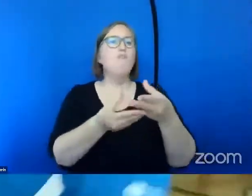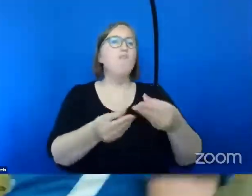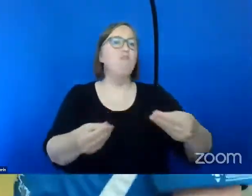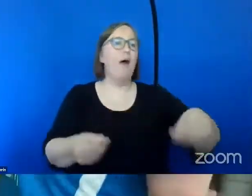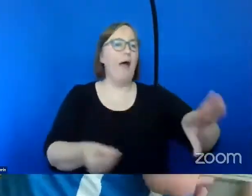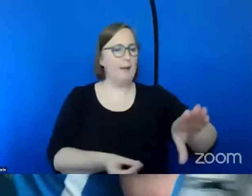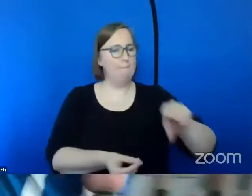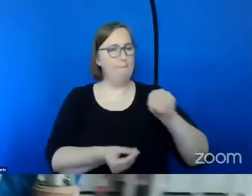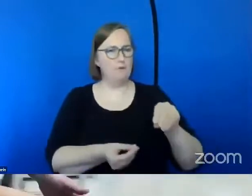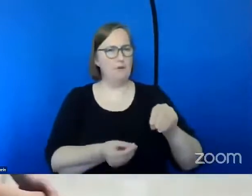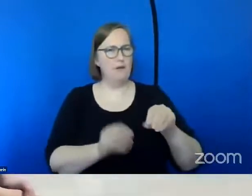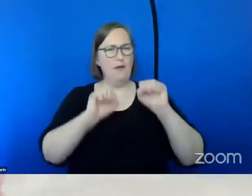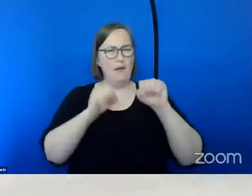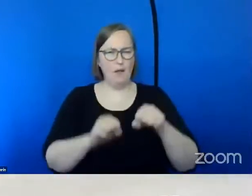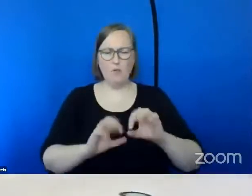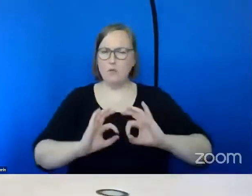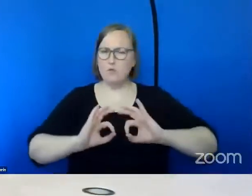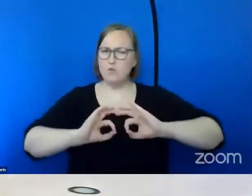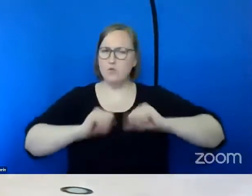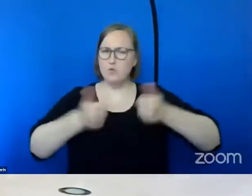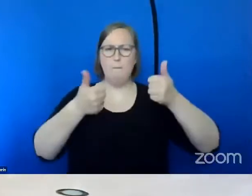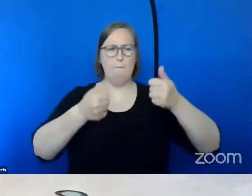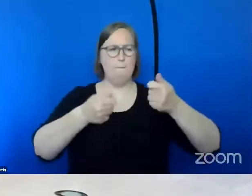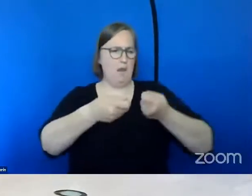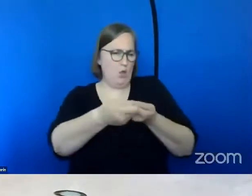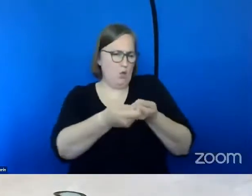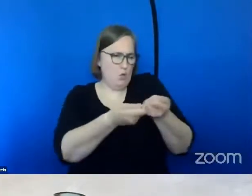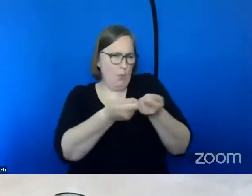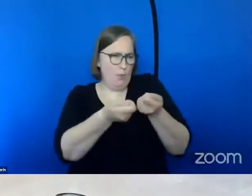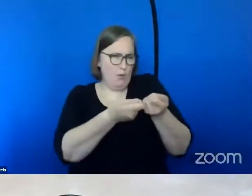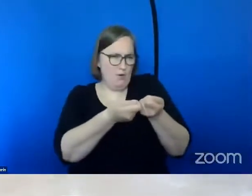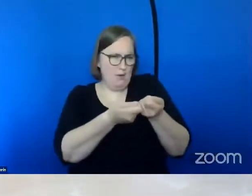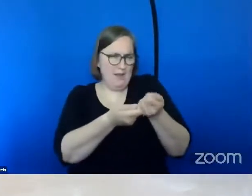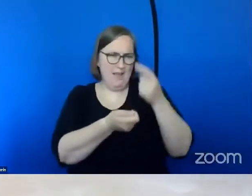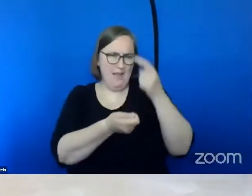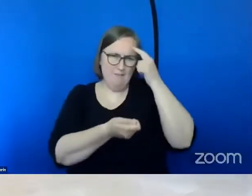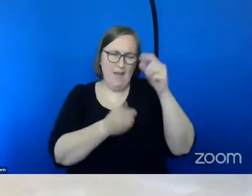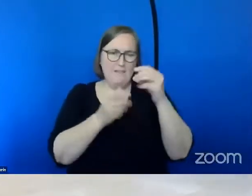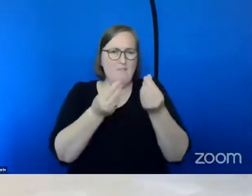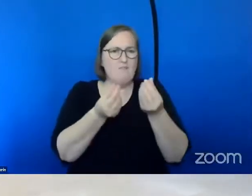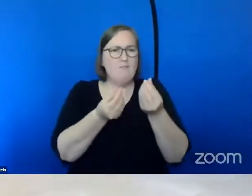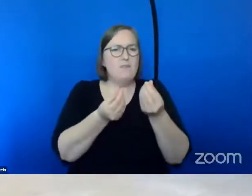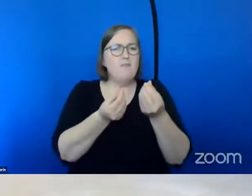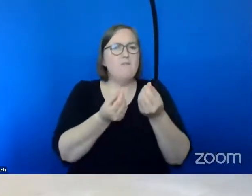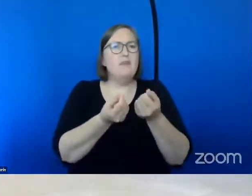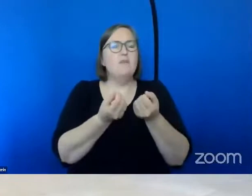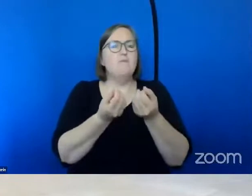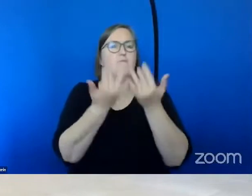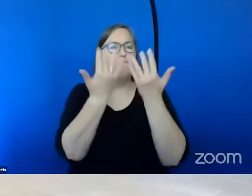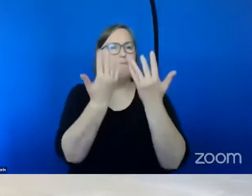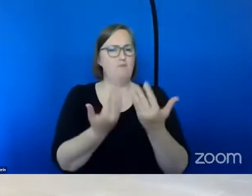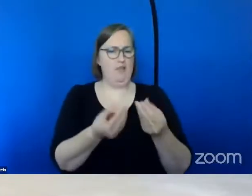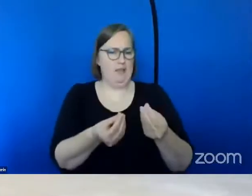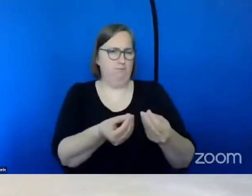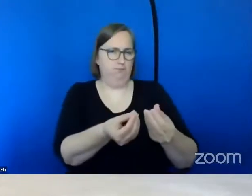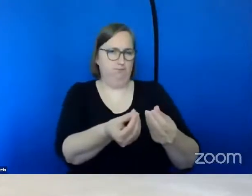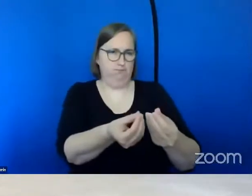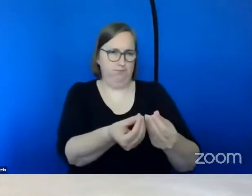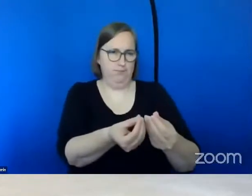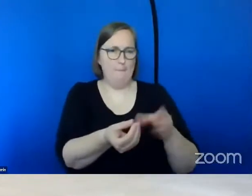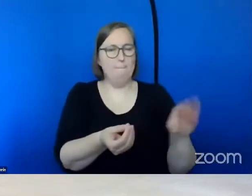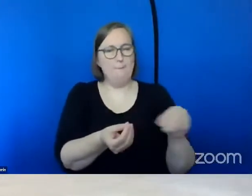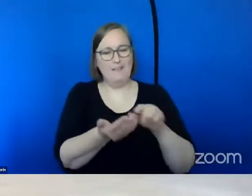Coin into the slot or into the piggy bank, whatever you want to call it. But I'm liking this very much, Roland, because he's